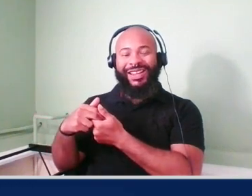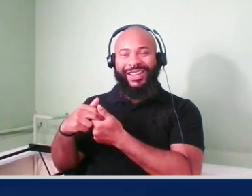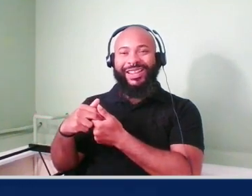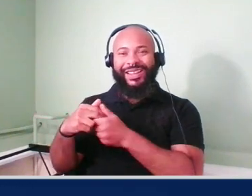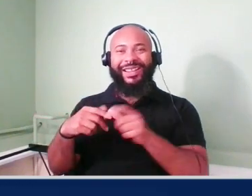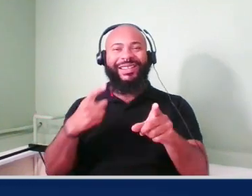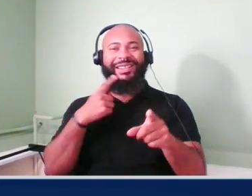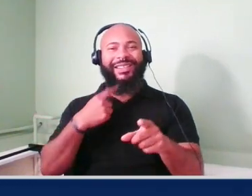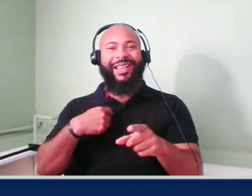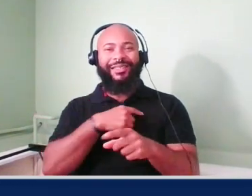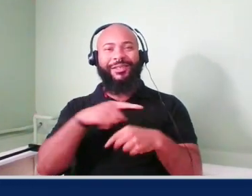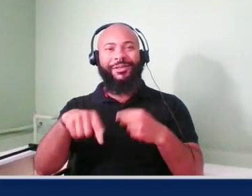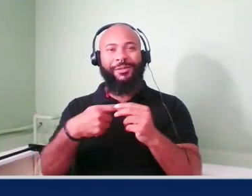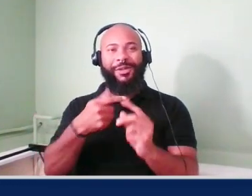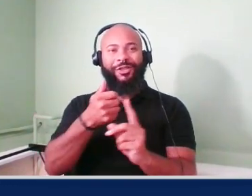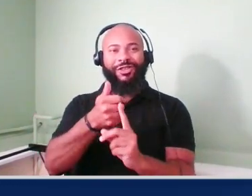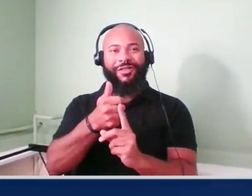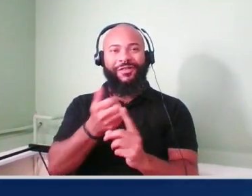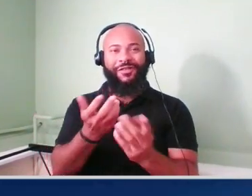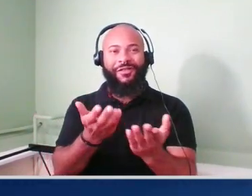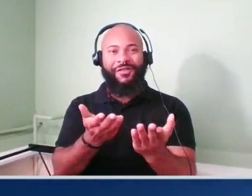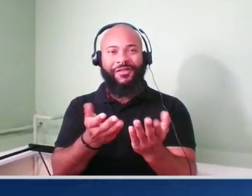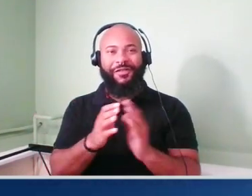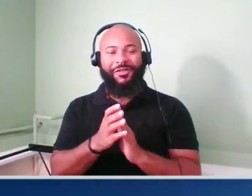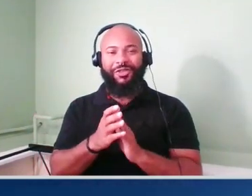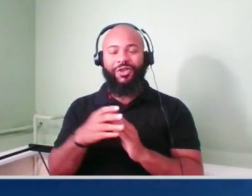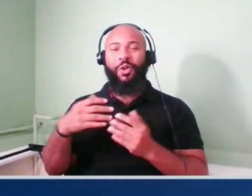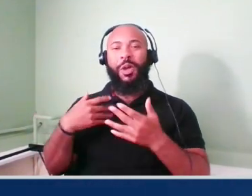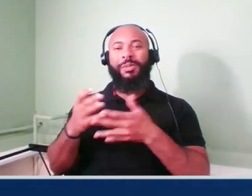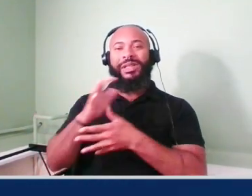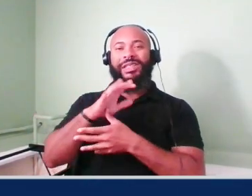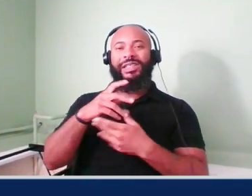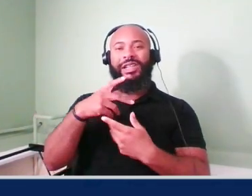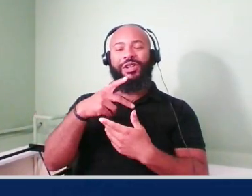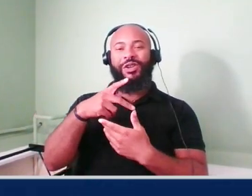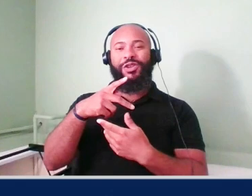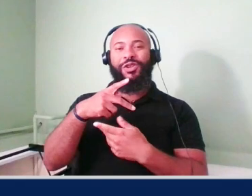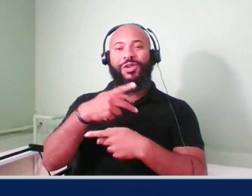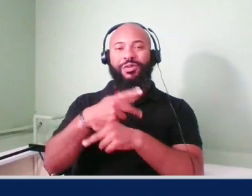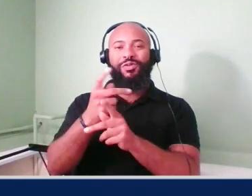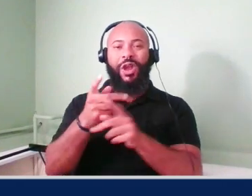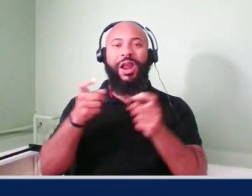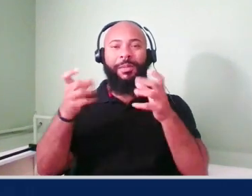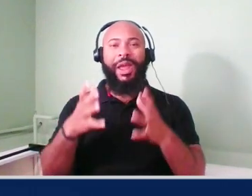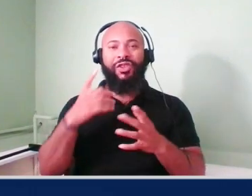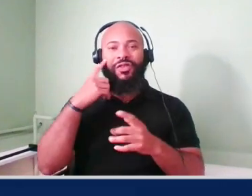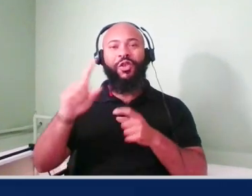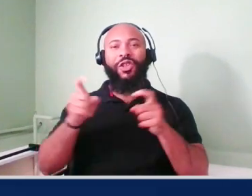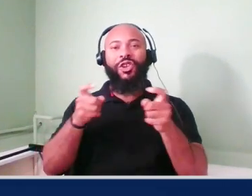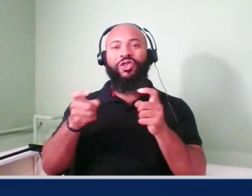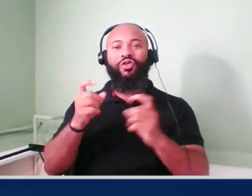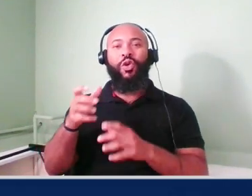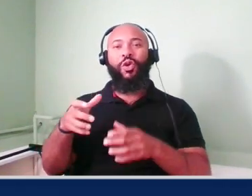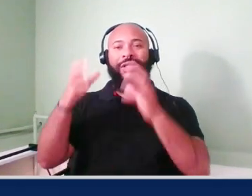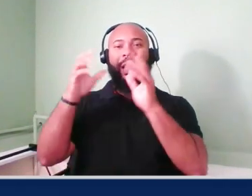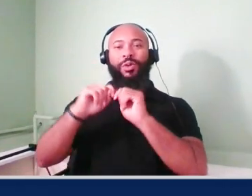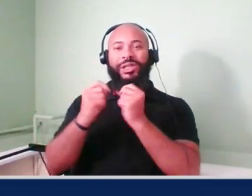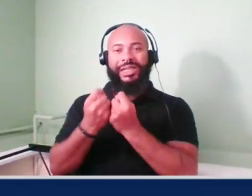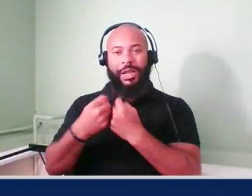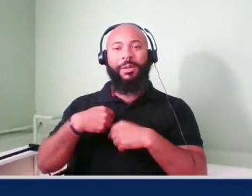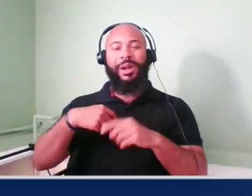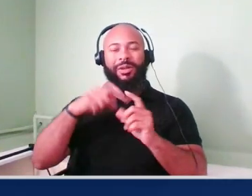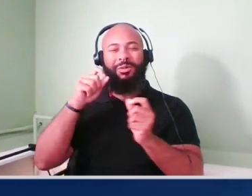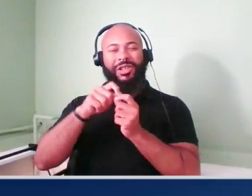us about yourself, please. Sure. So I'm a senior product manager for the Control Tower team, and I'm specifically focused on Control Tower